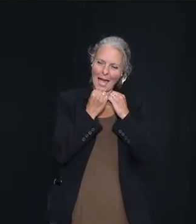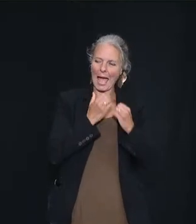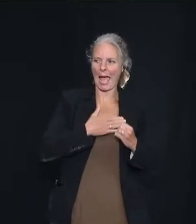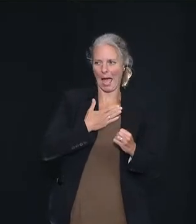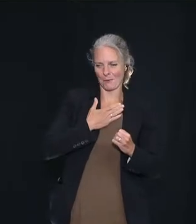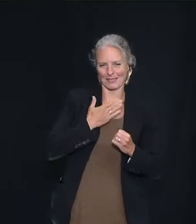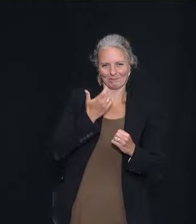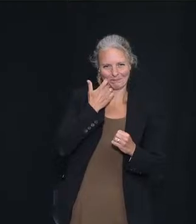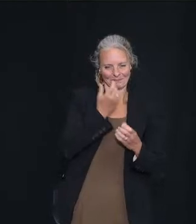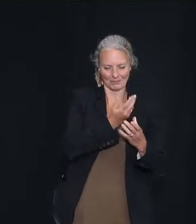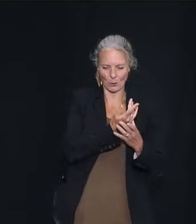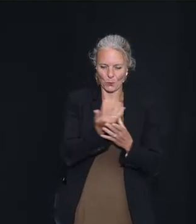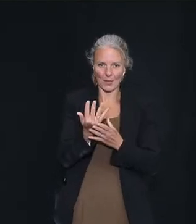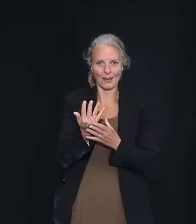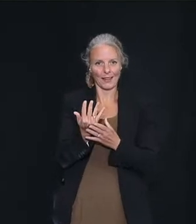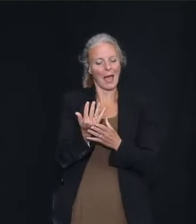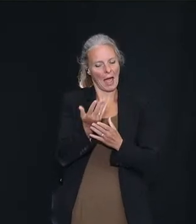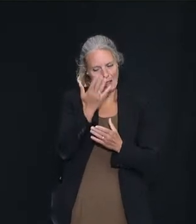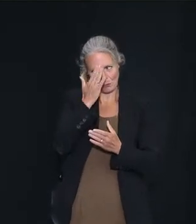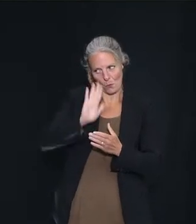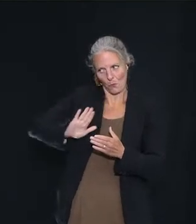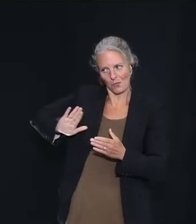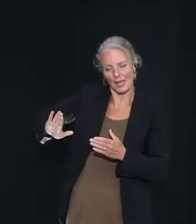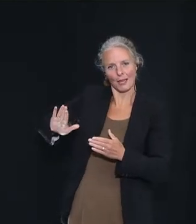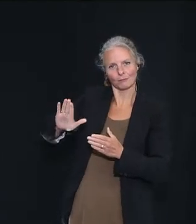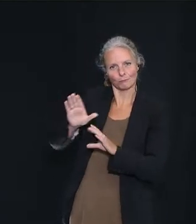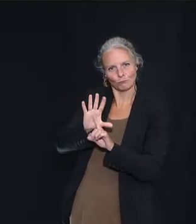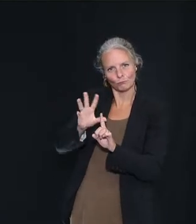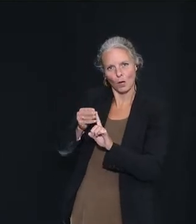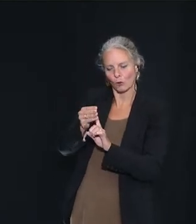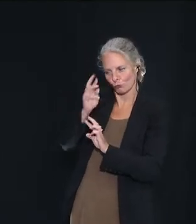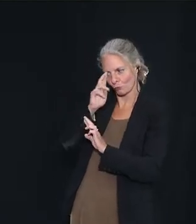it's an honor to have the Inuit culture here as well.